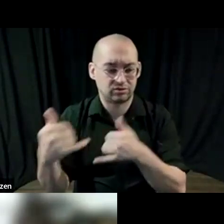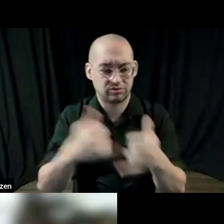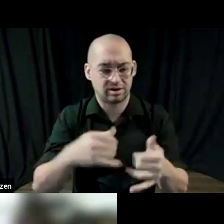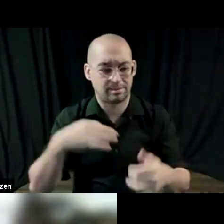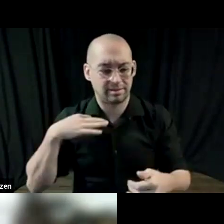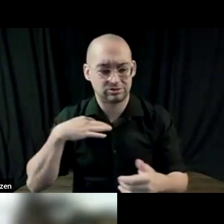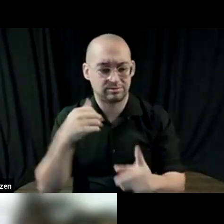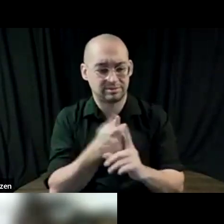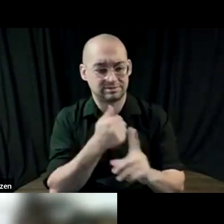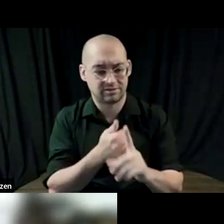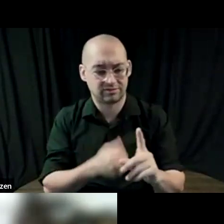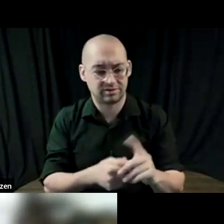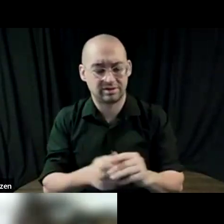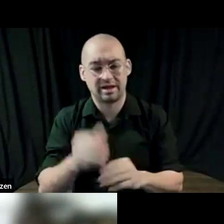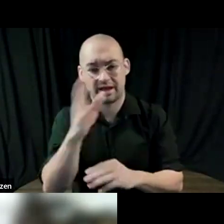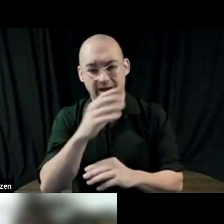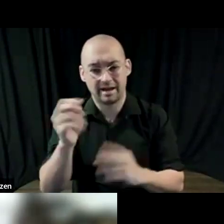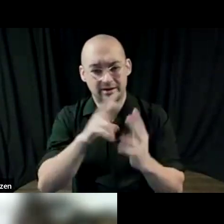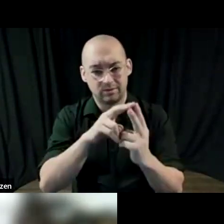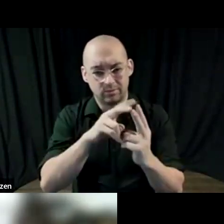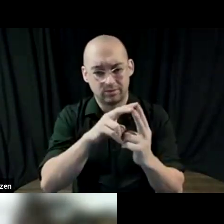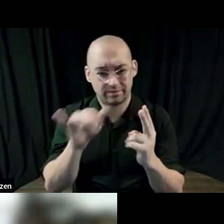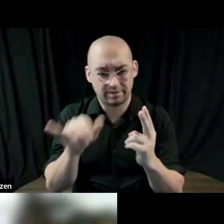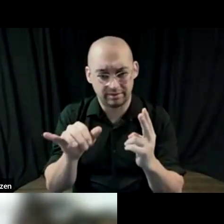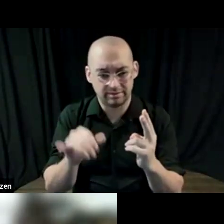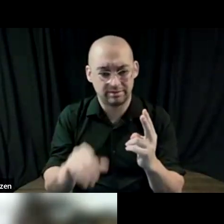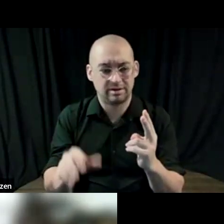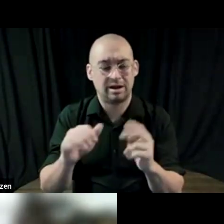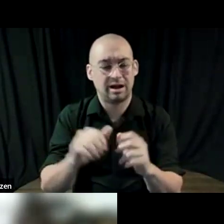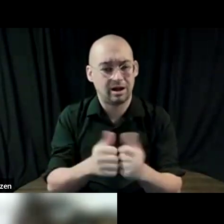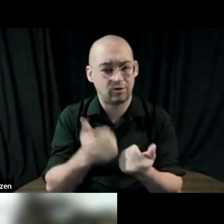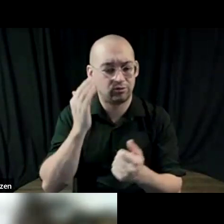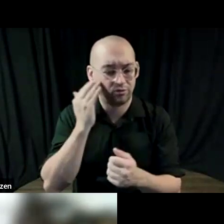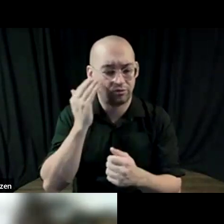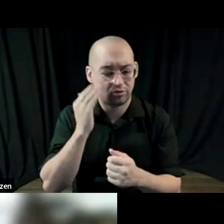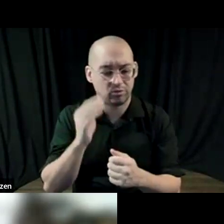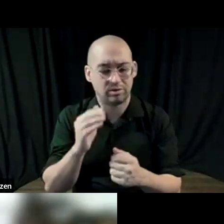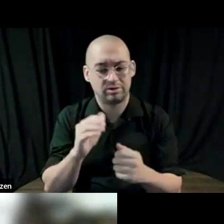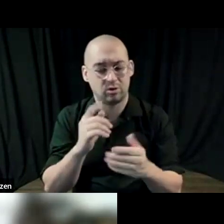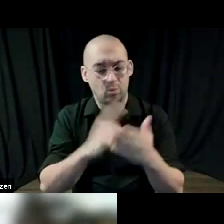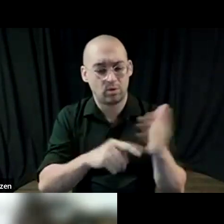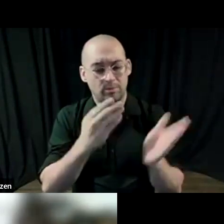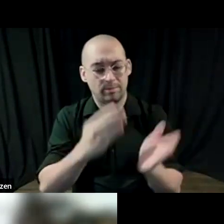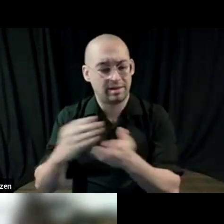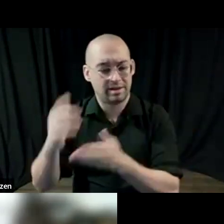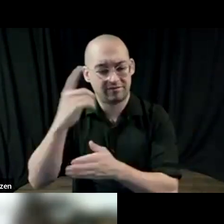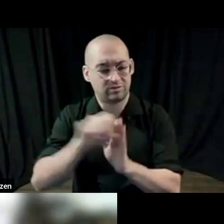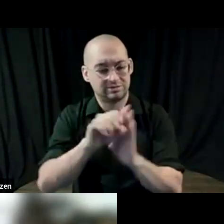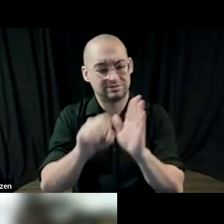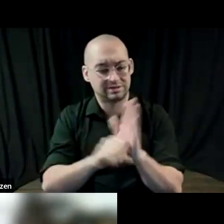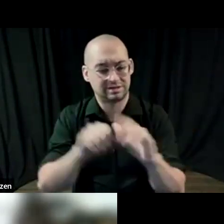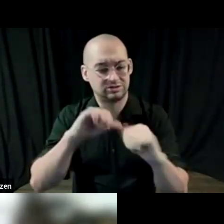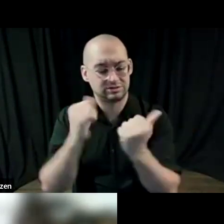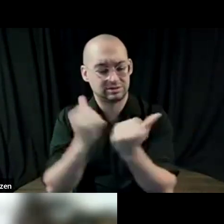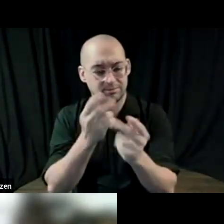then the sort of corollary to that is, how do you know what you're planning for the state agency to produce is